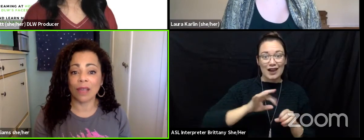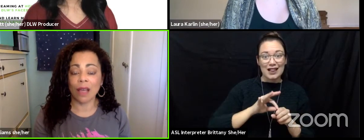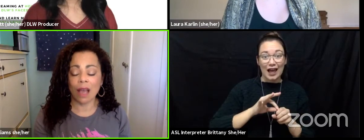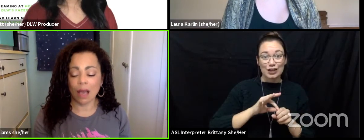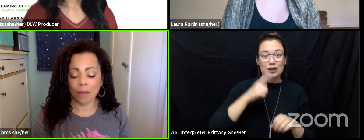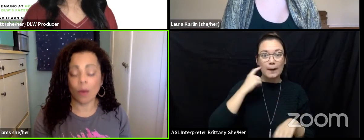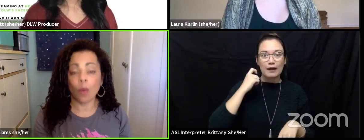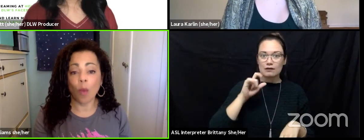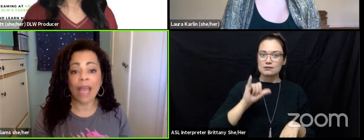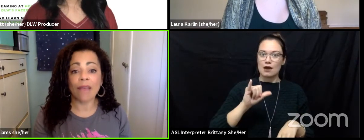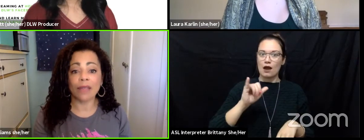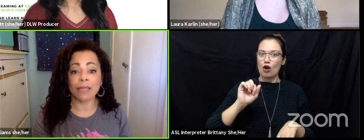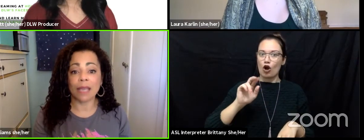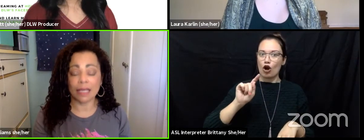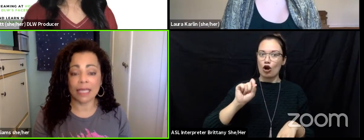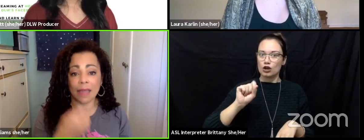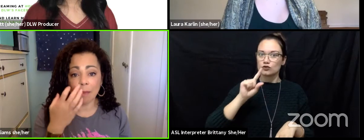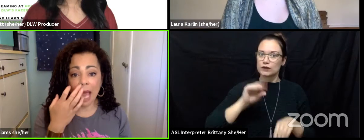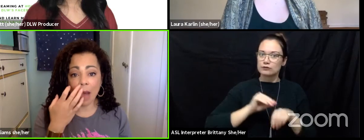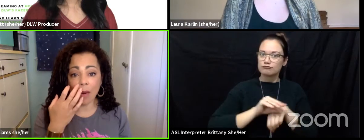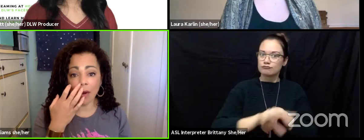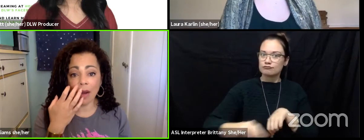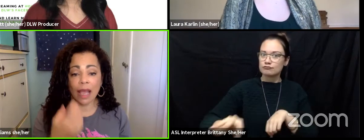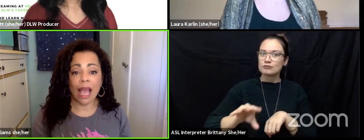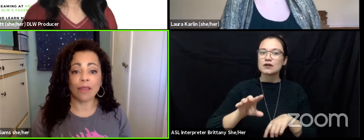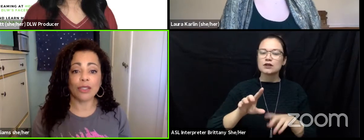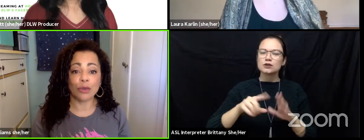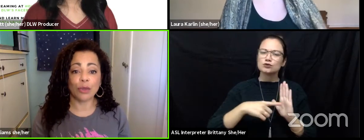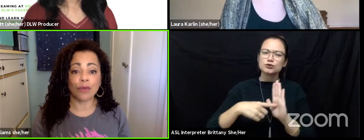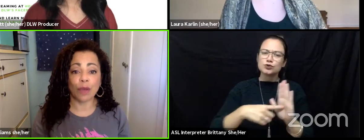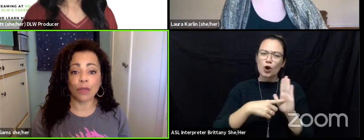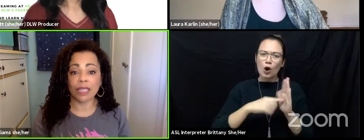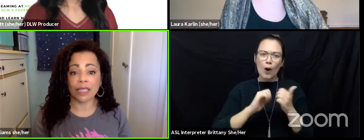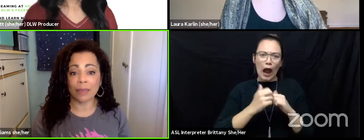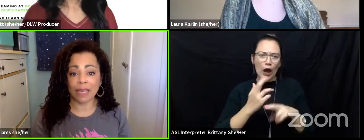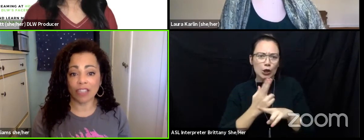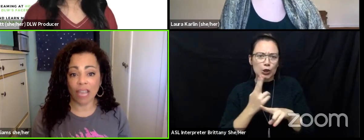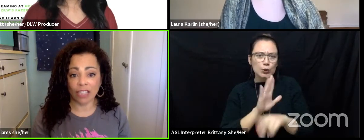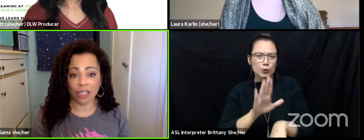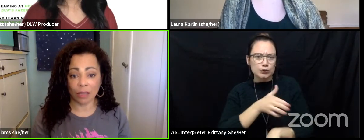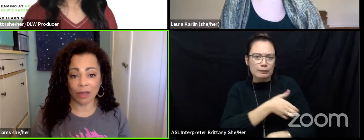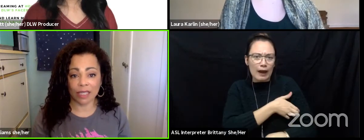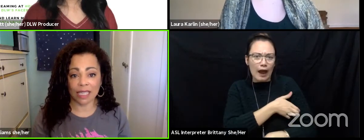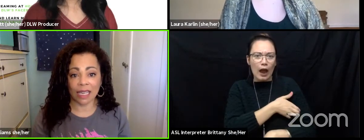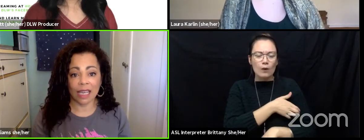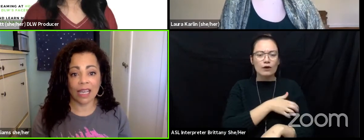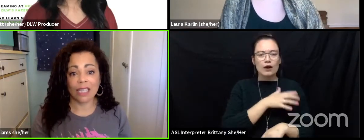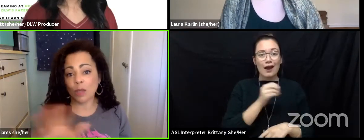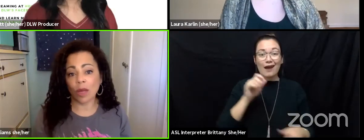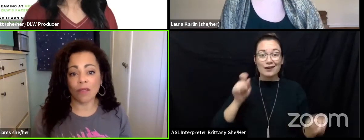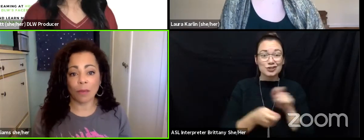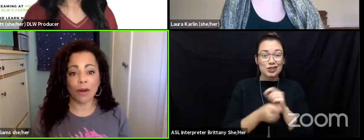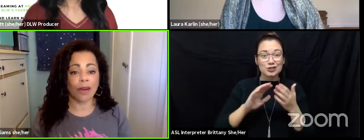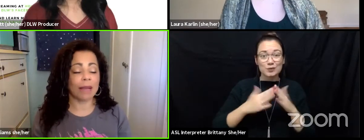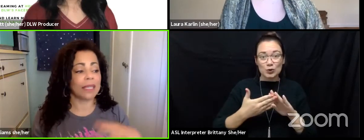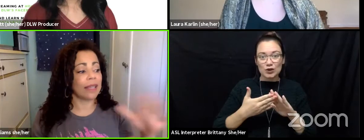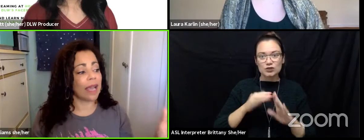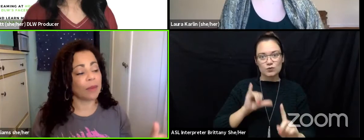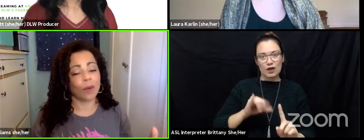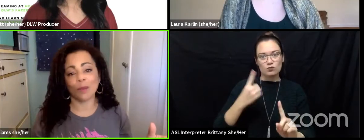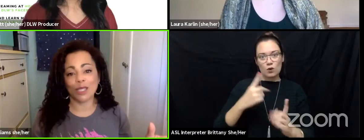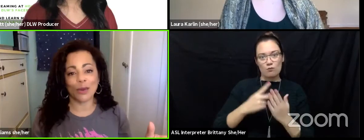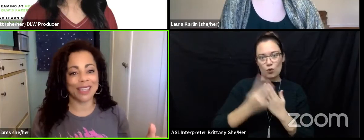effective way for them to understand their power and the tool of voting to make change in the community. So that's one of our programs.